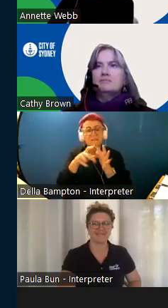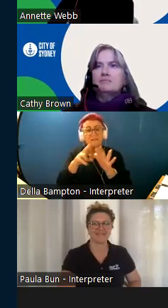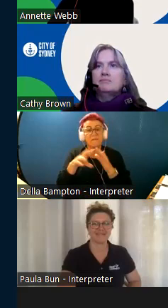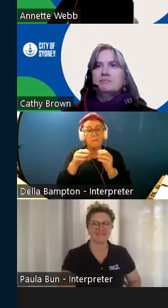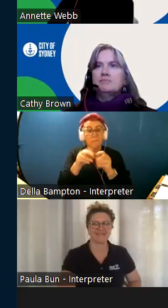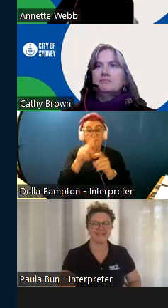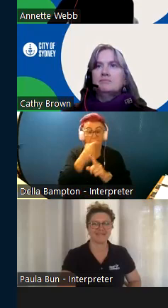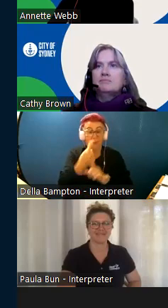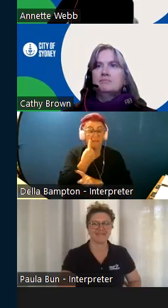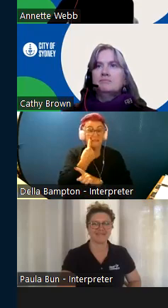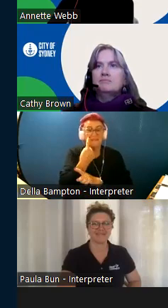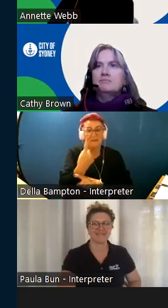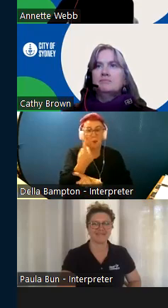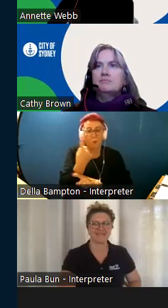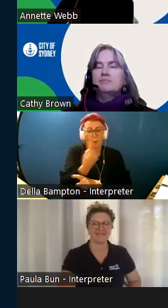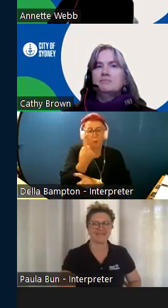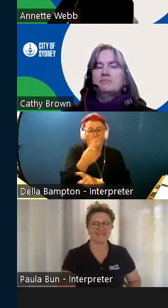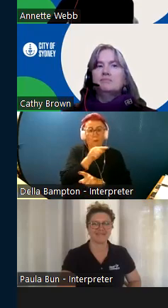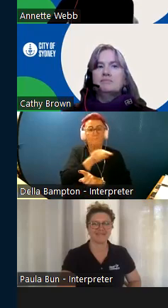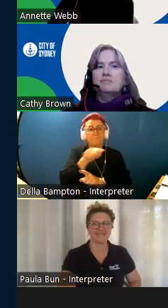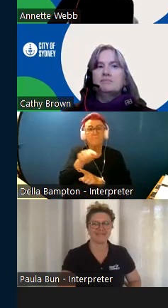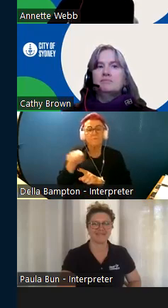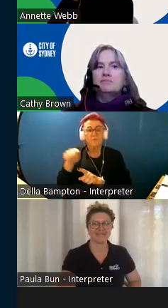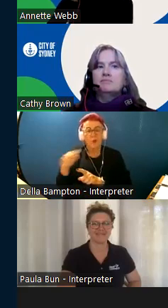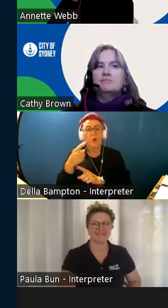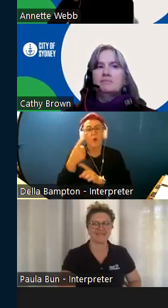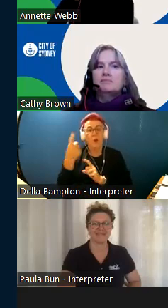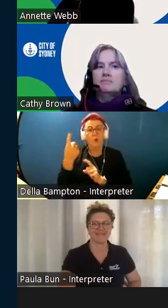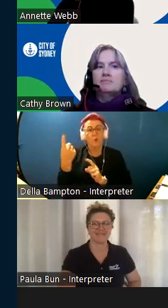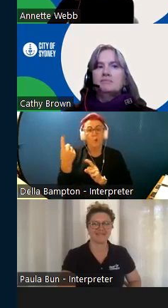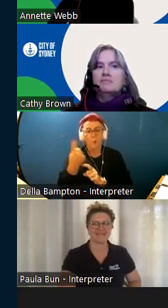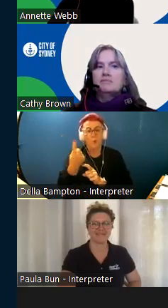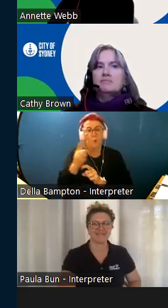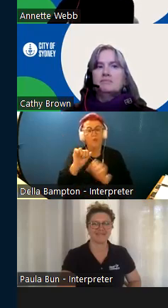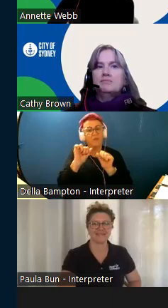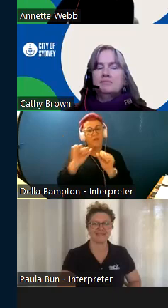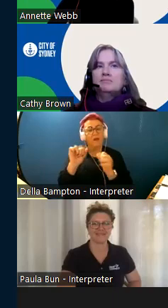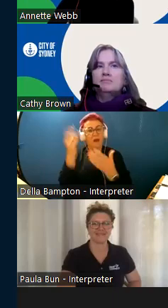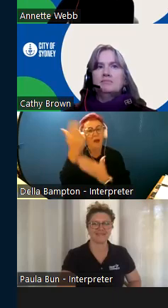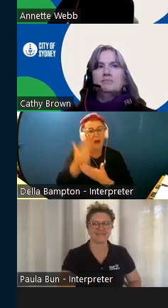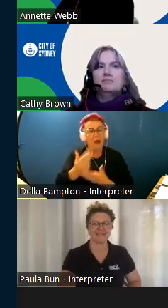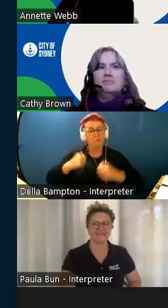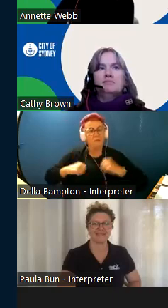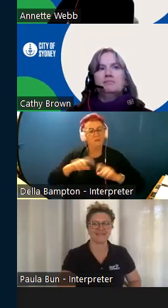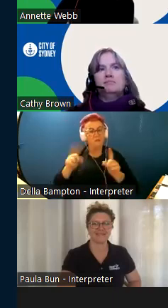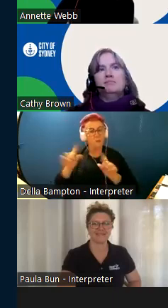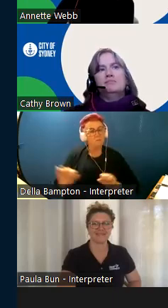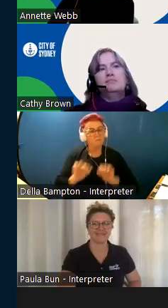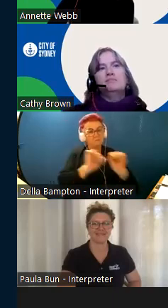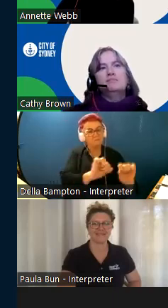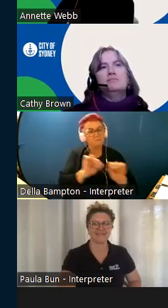see who's those tenants are and who those tenants are and what their practices are.